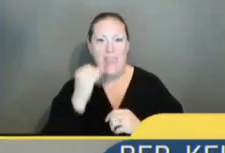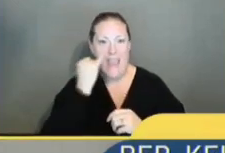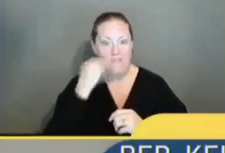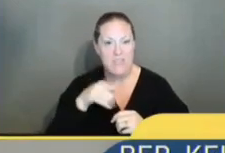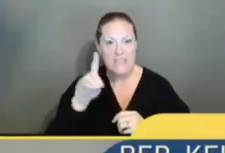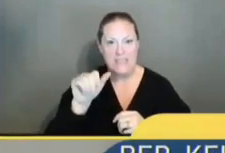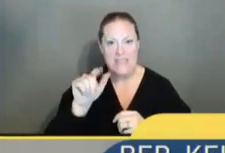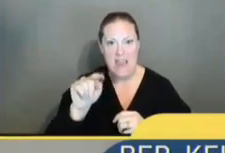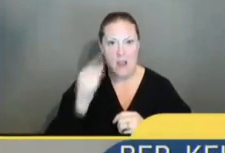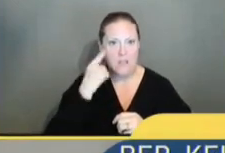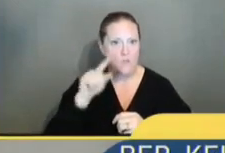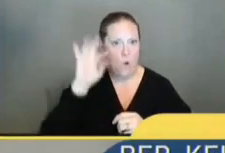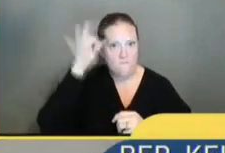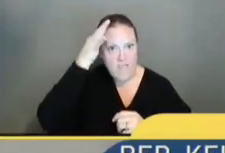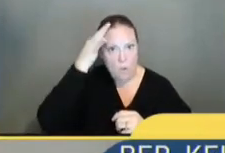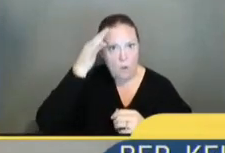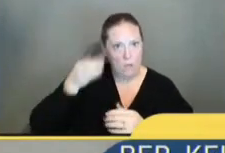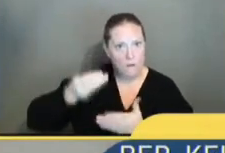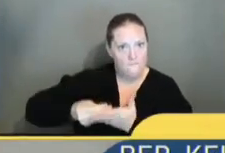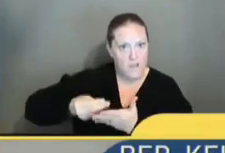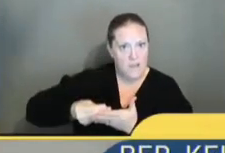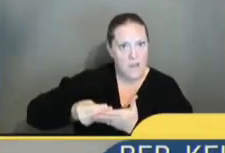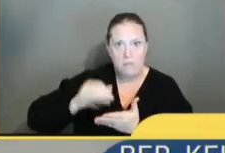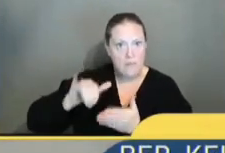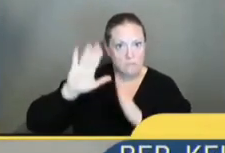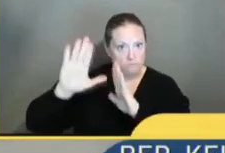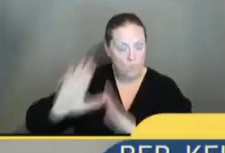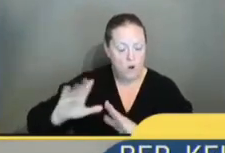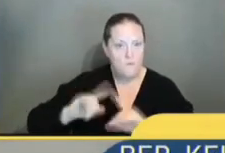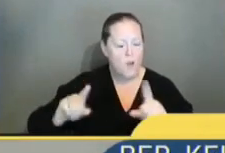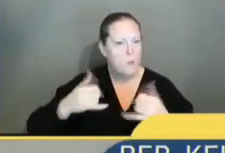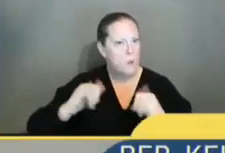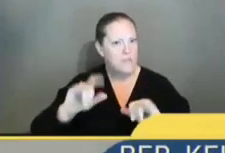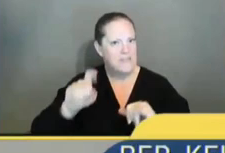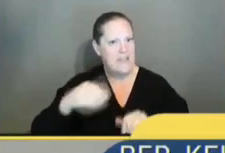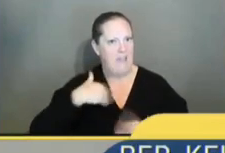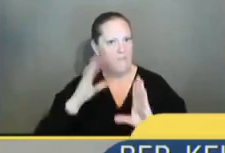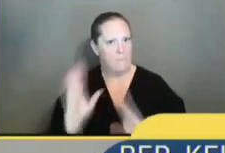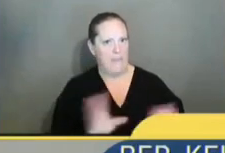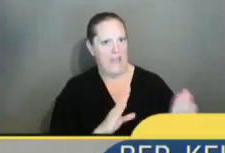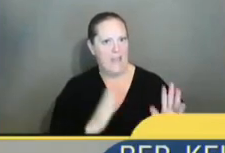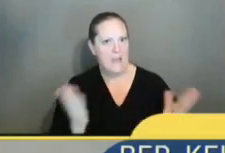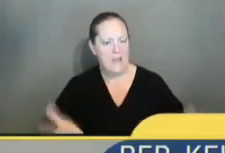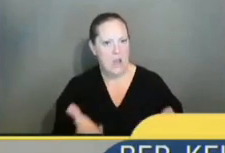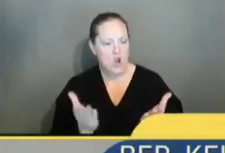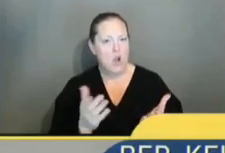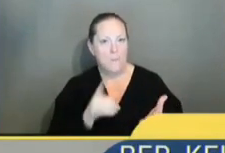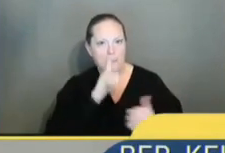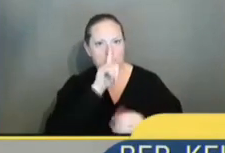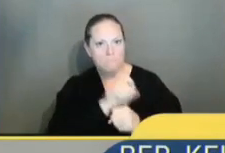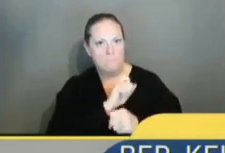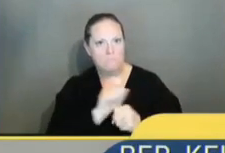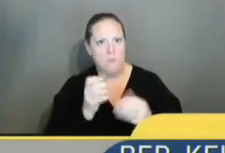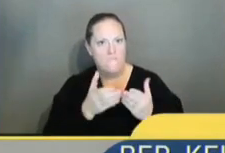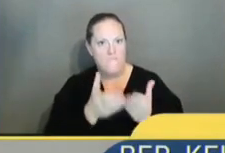federal funding, I mean, that's great, but we still have to have a plan here. I mean, the actual, you know,